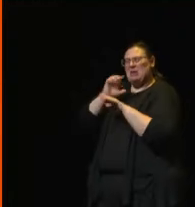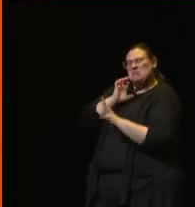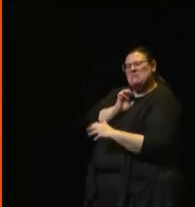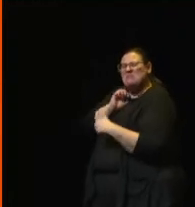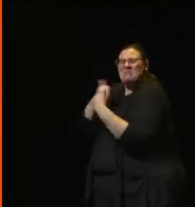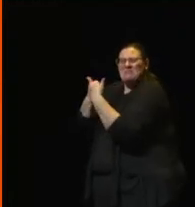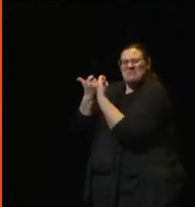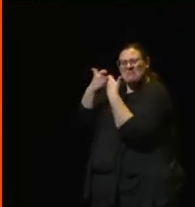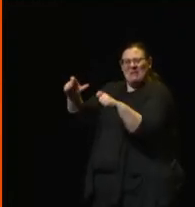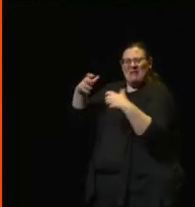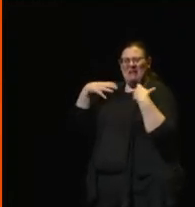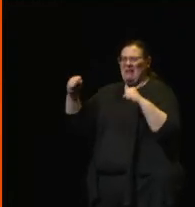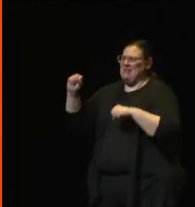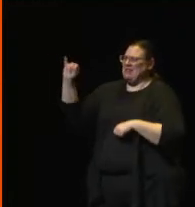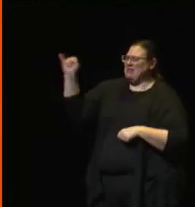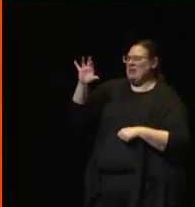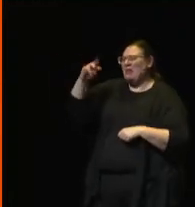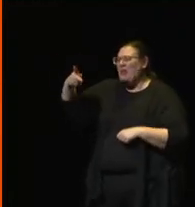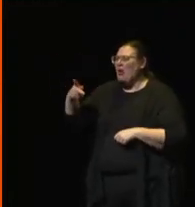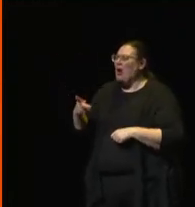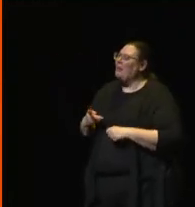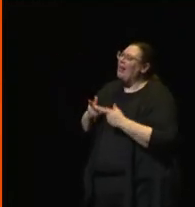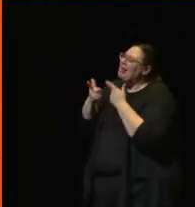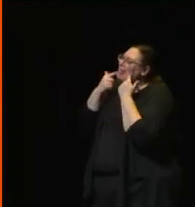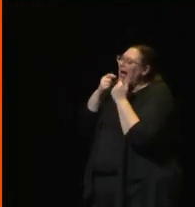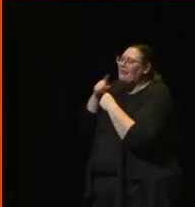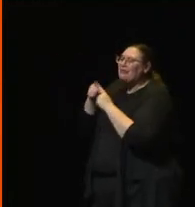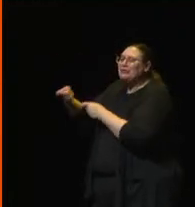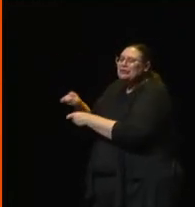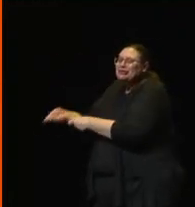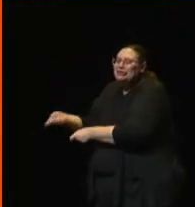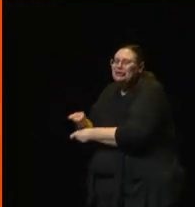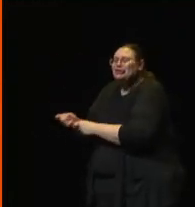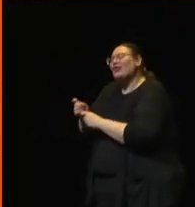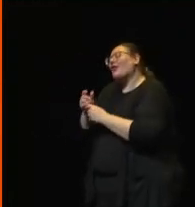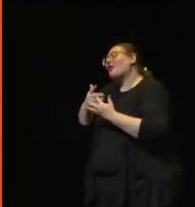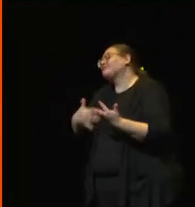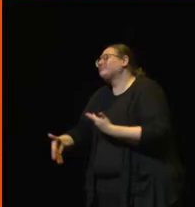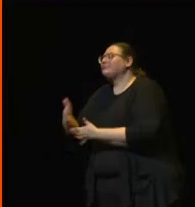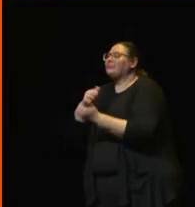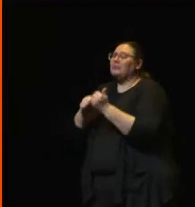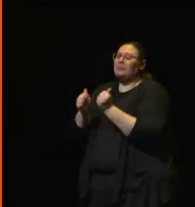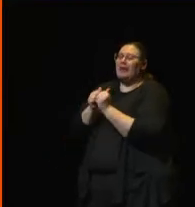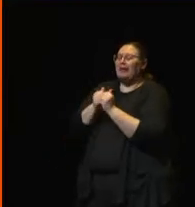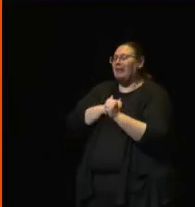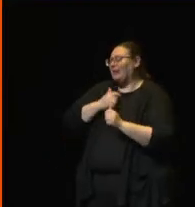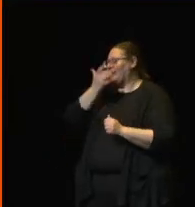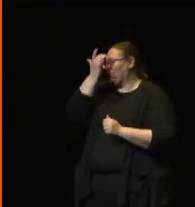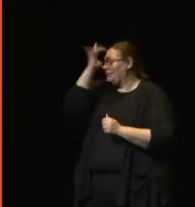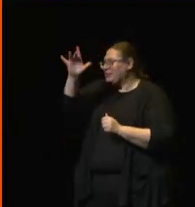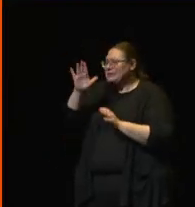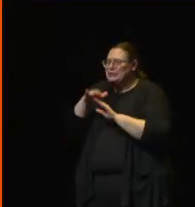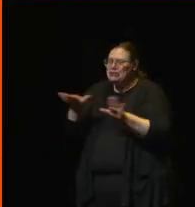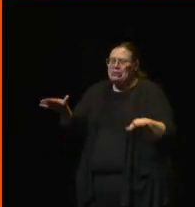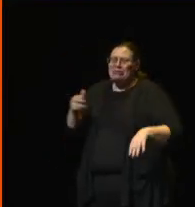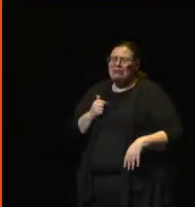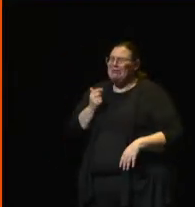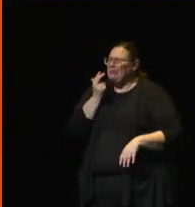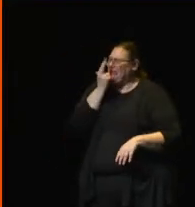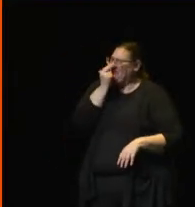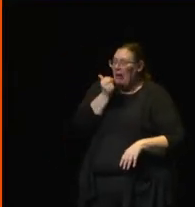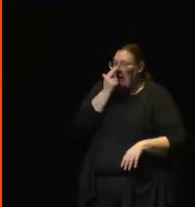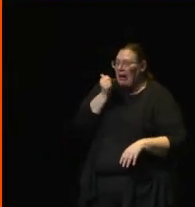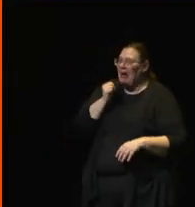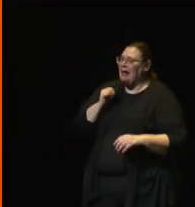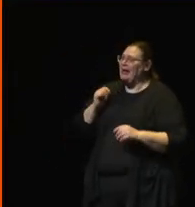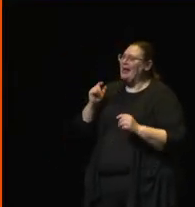insurance corporations, to laugh at his jokes, to hang out together with his hilariously precocious children as they met my